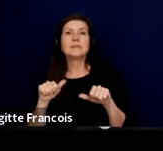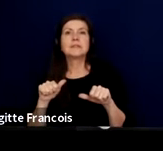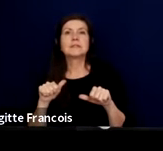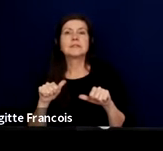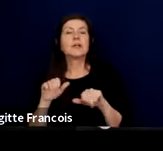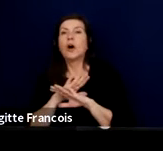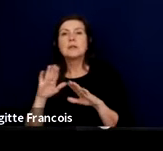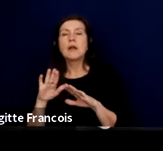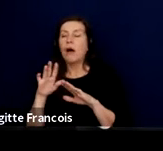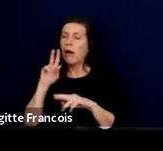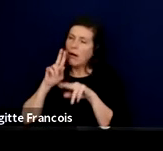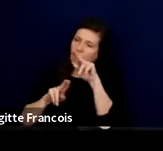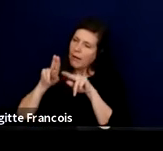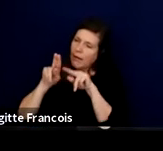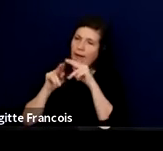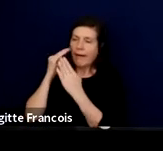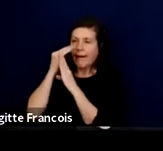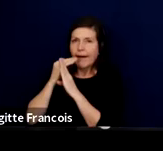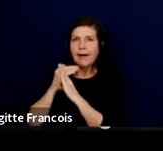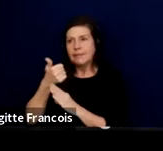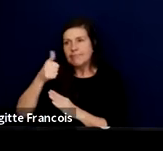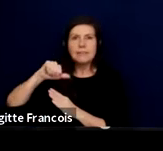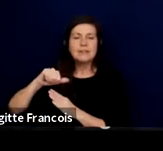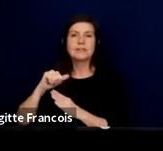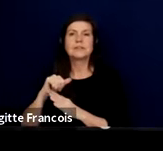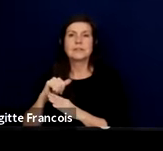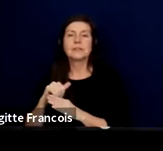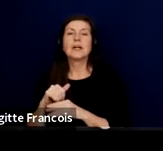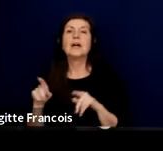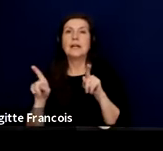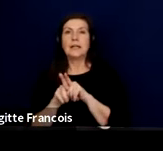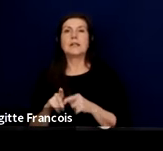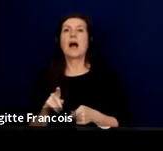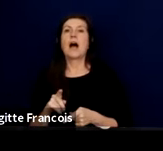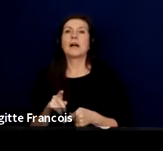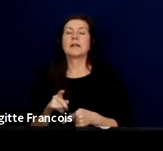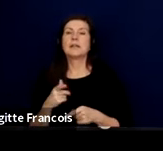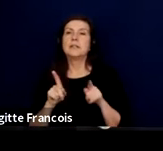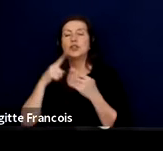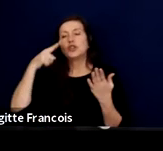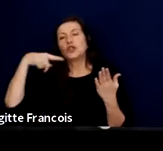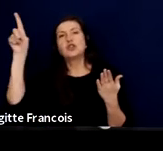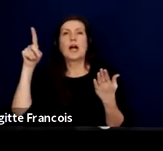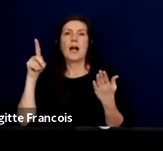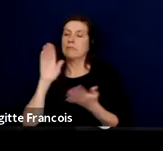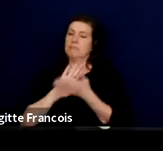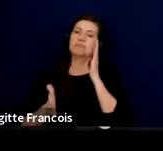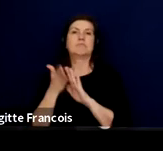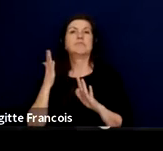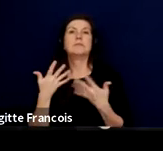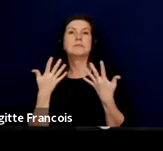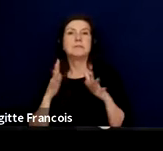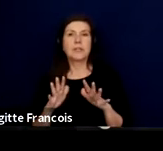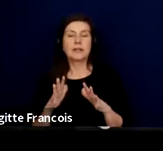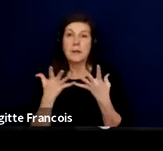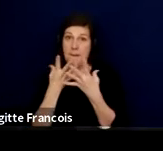you hired people for doing usability testing at the end of a project to confirm that you're done. It's a check mark. Yeah. And in many places,